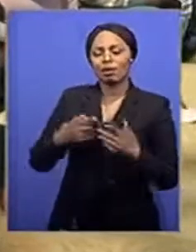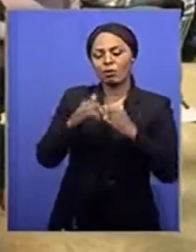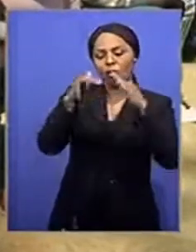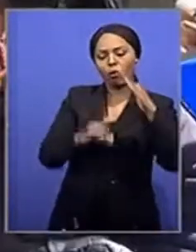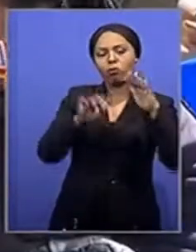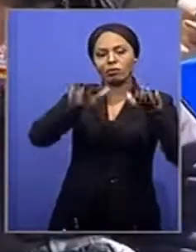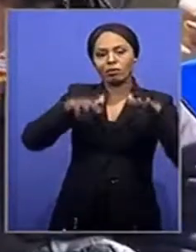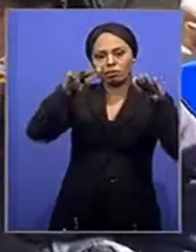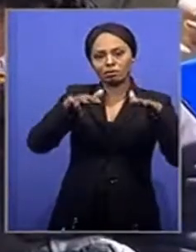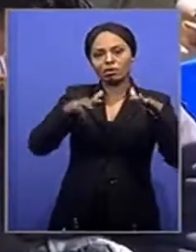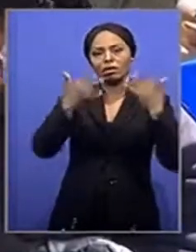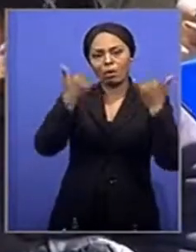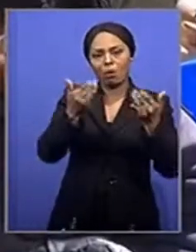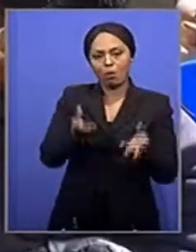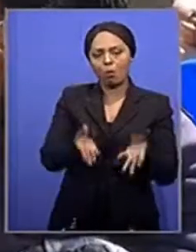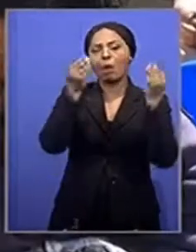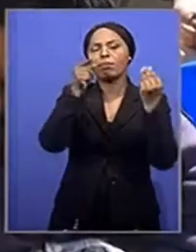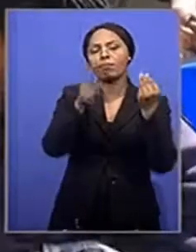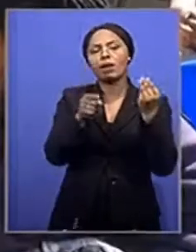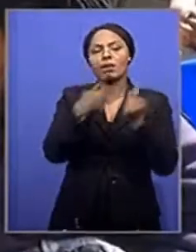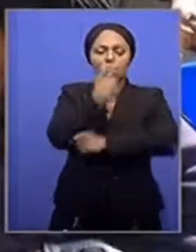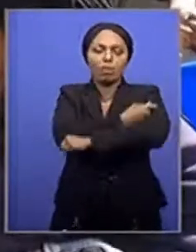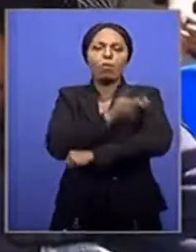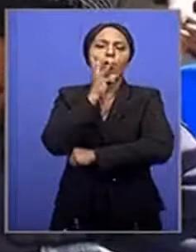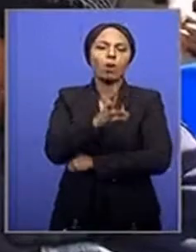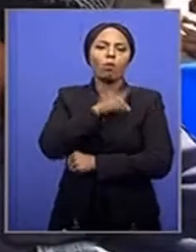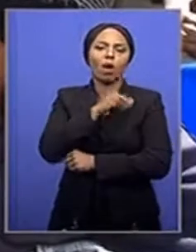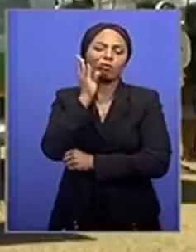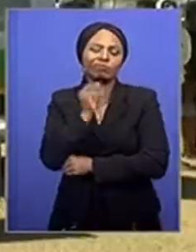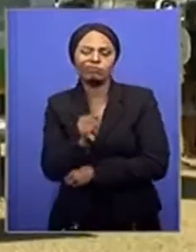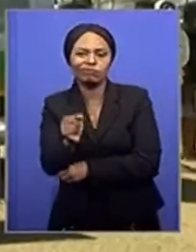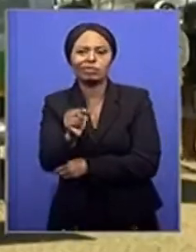ya go hwetša moento morago ga ge nepo ya batšofe yeo e beilwego e fihleletšwe.